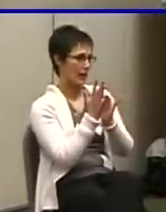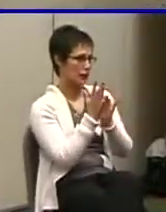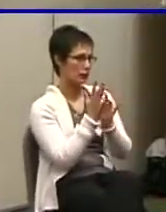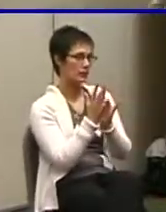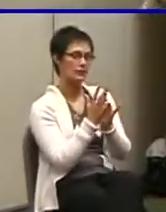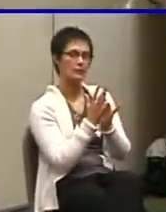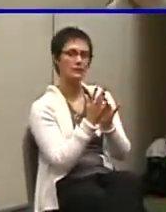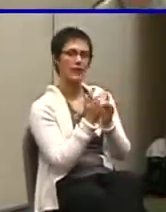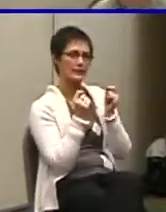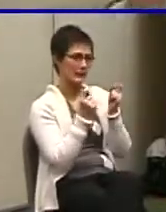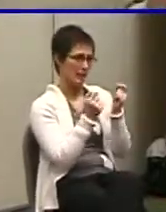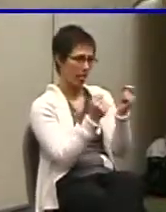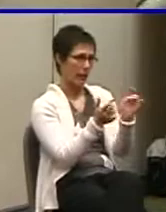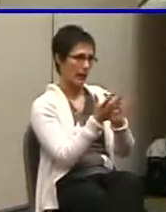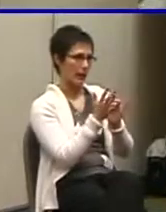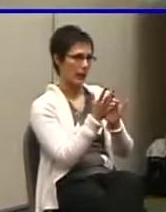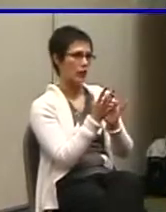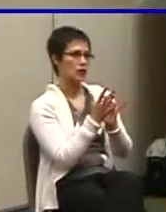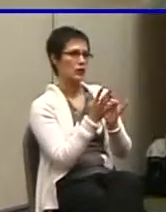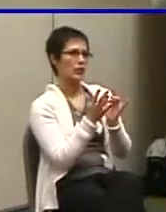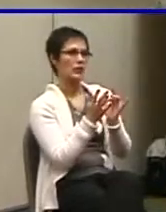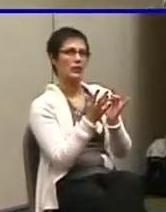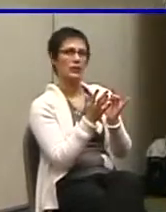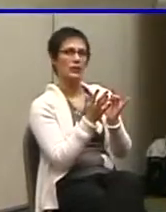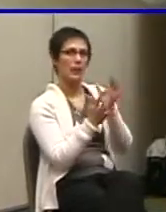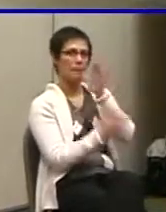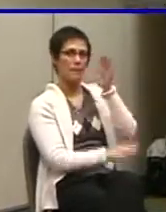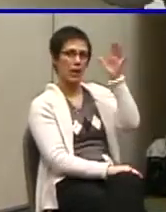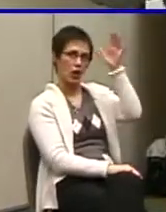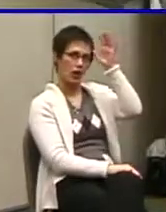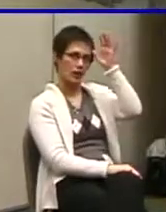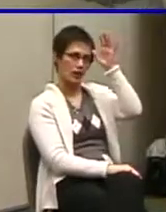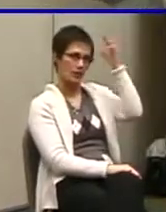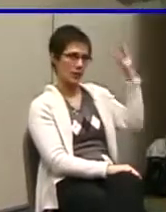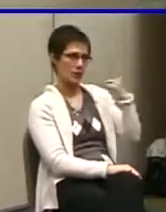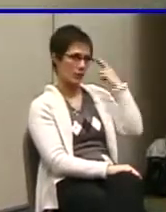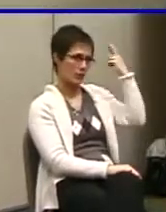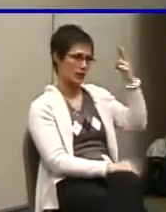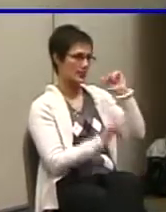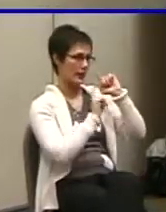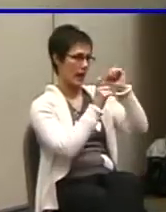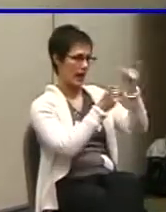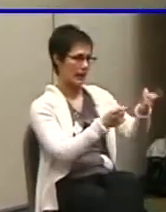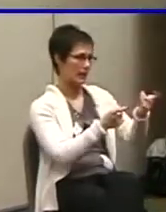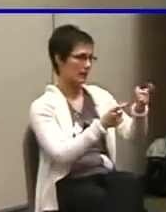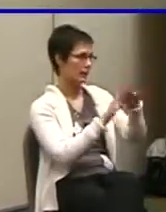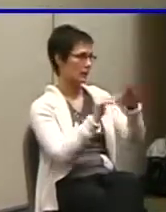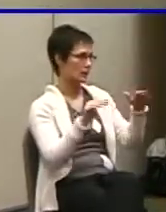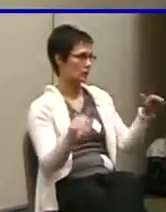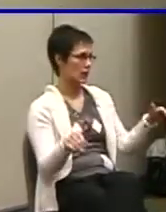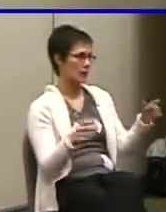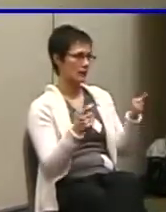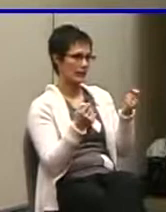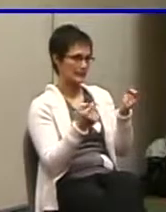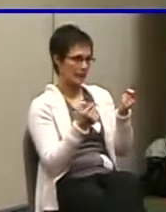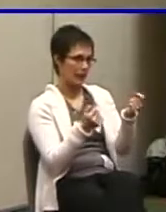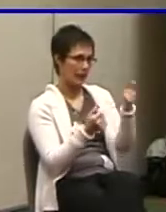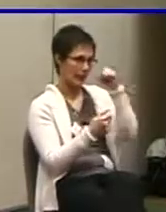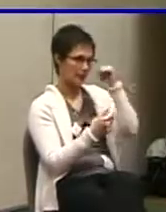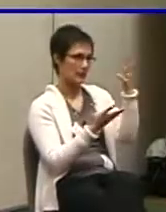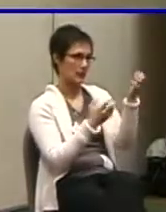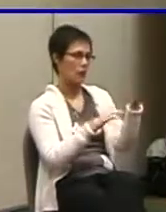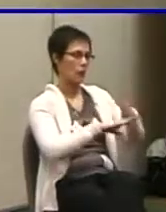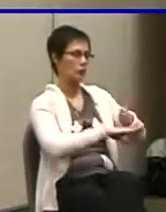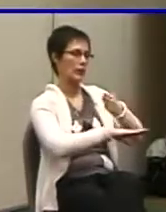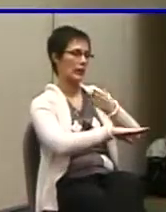especially if I'm using the stimulant medication, parents, the reason I give the child a stimulant is because I want to increase his